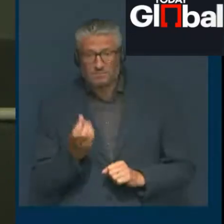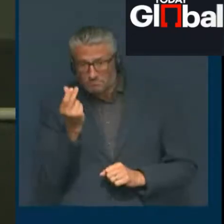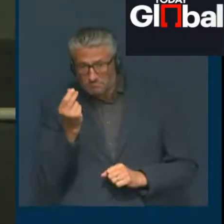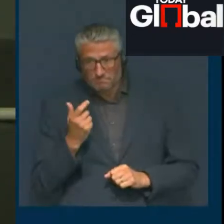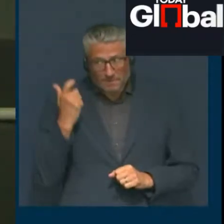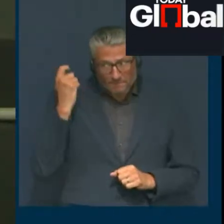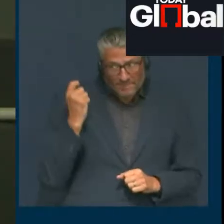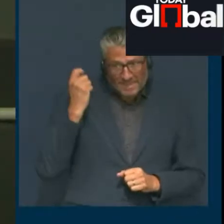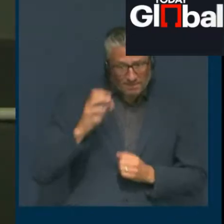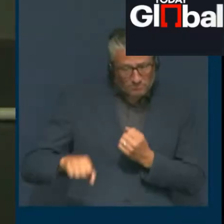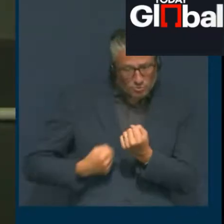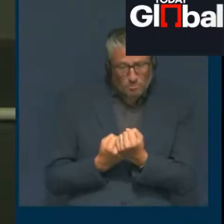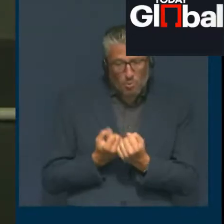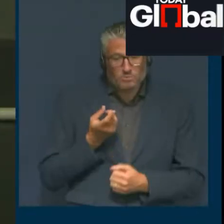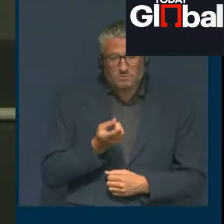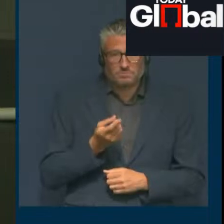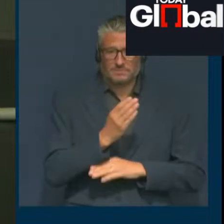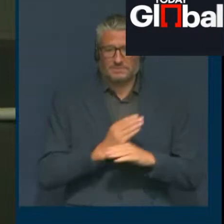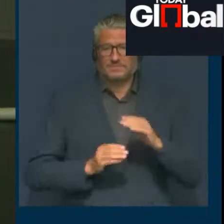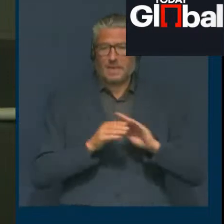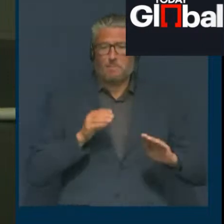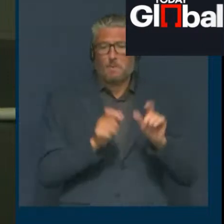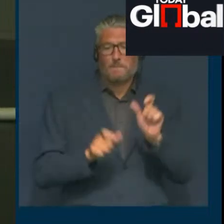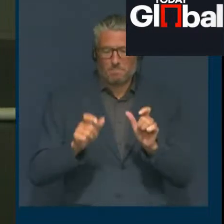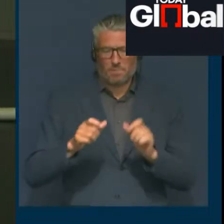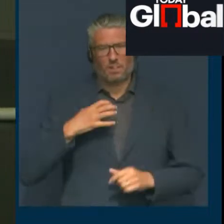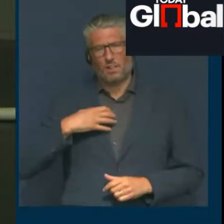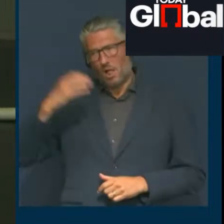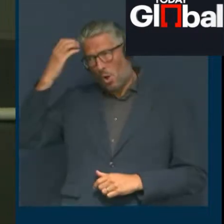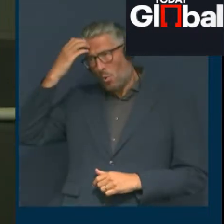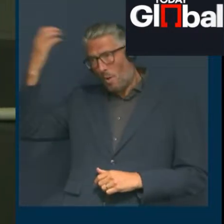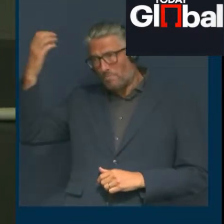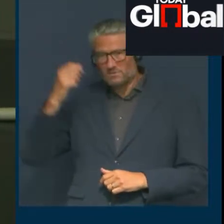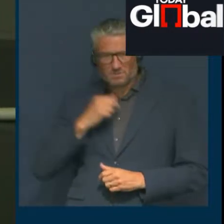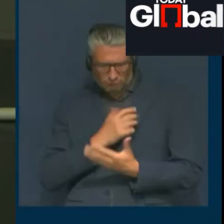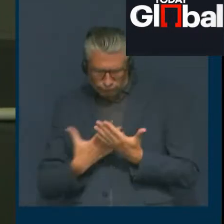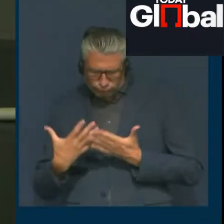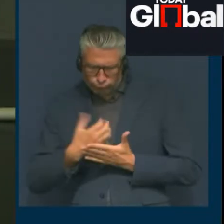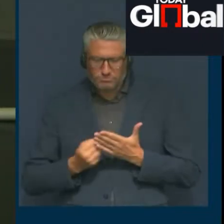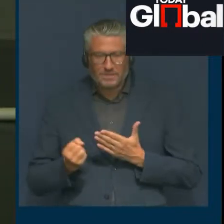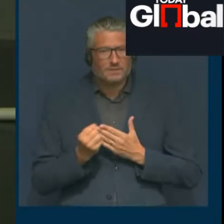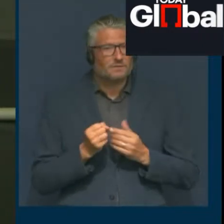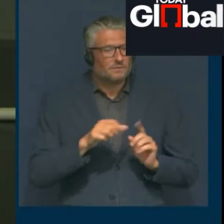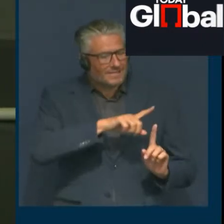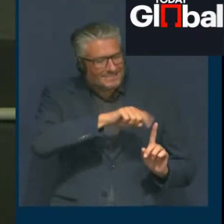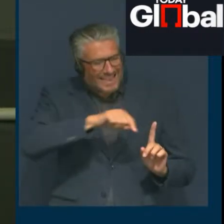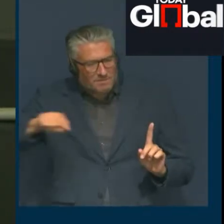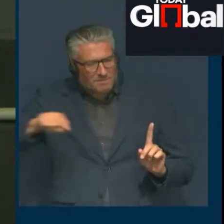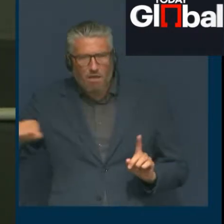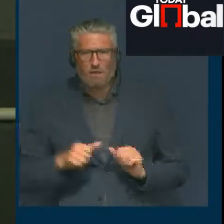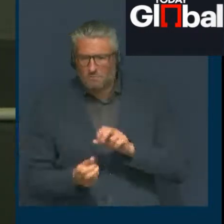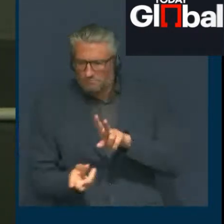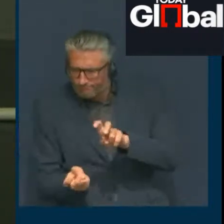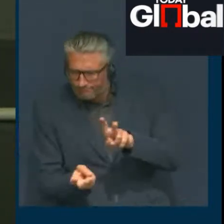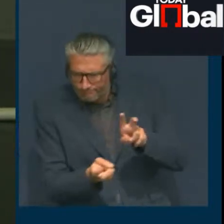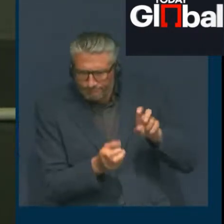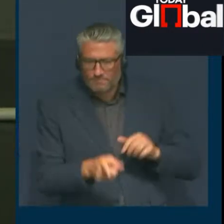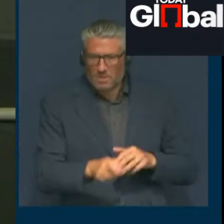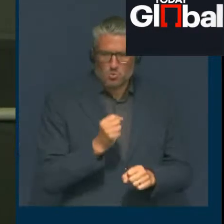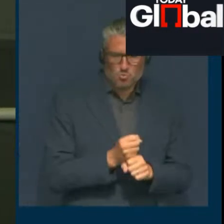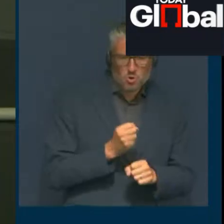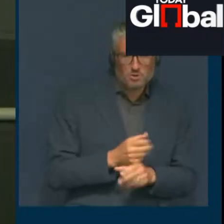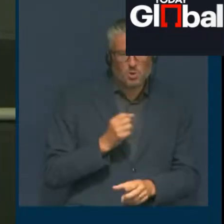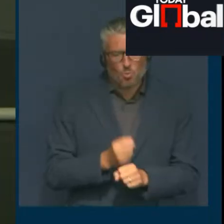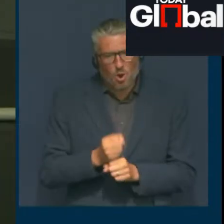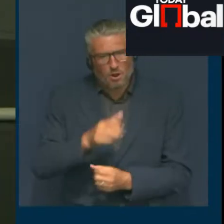The state continues to develop data related to employment, unemployment, and working conditions, and to enhance the participation